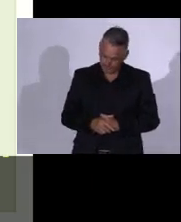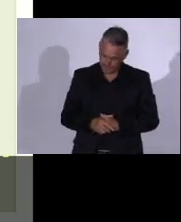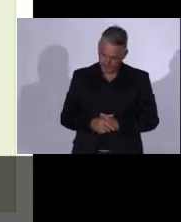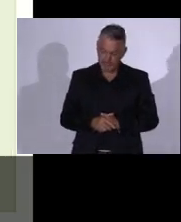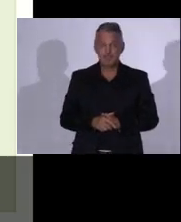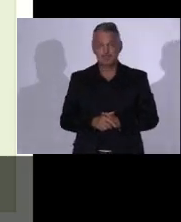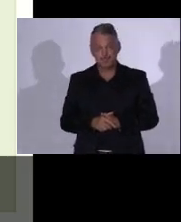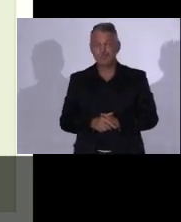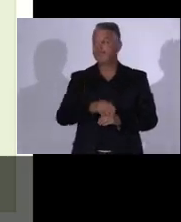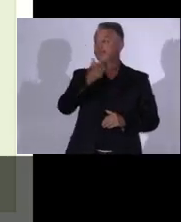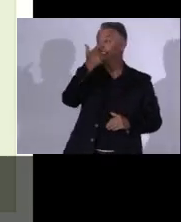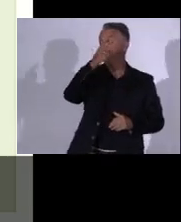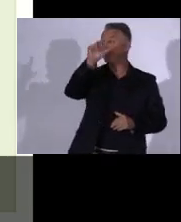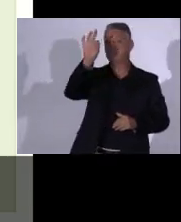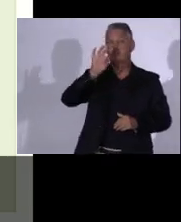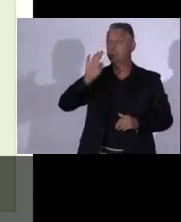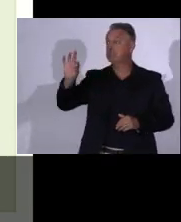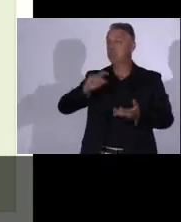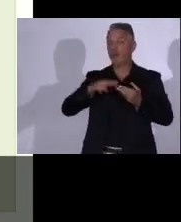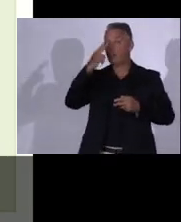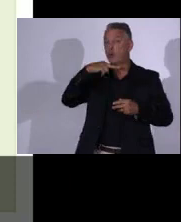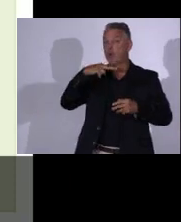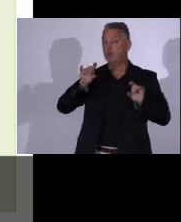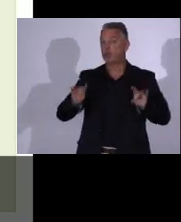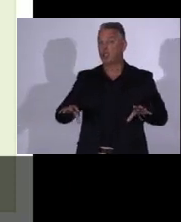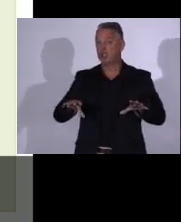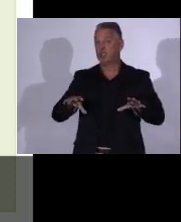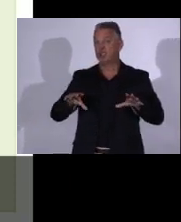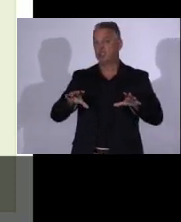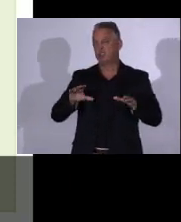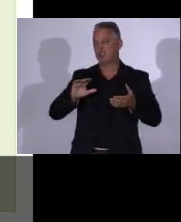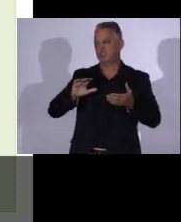apparently 7 out of 10 older Australians are overweight or obese.